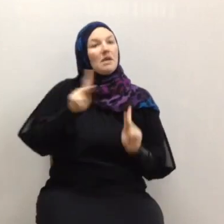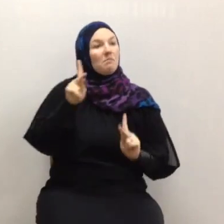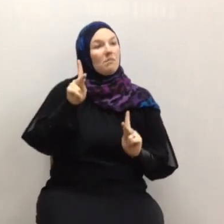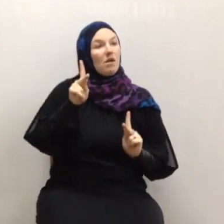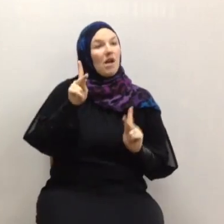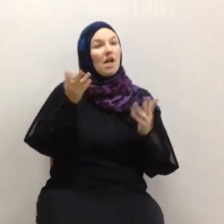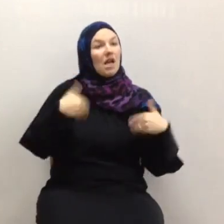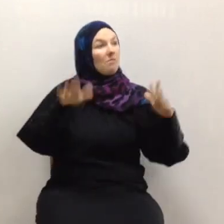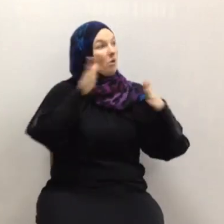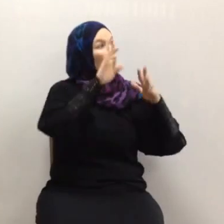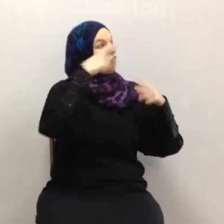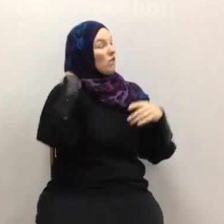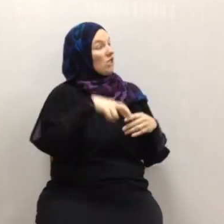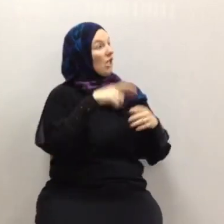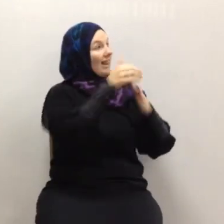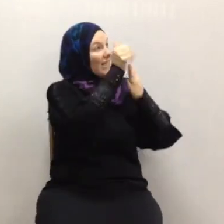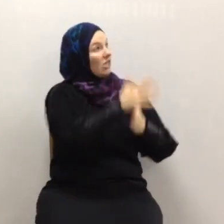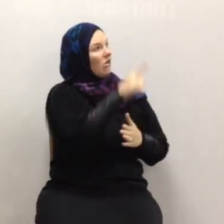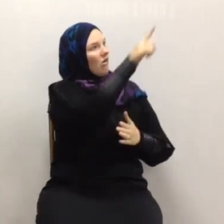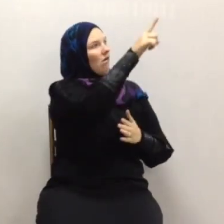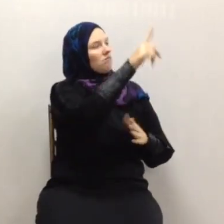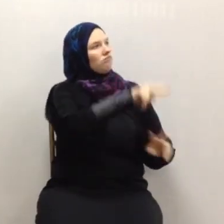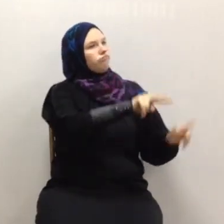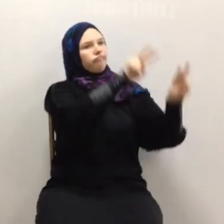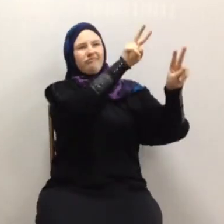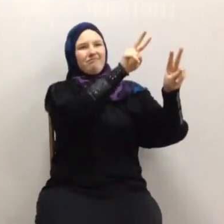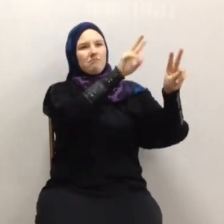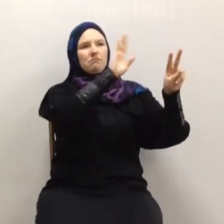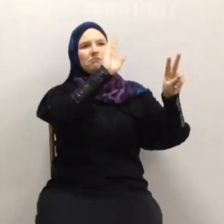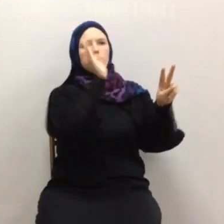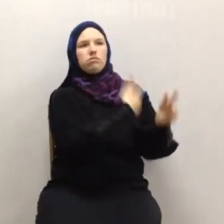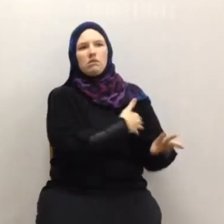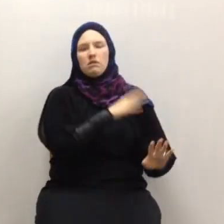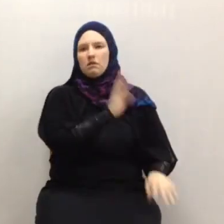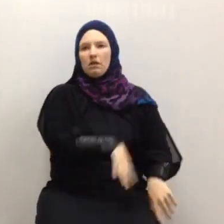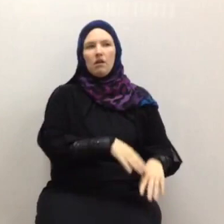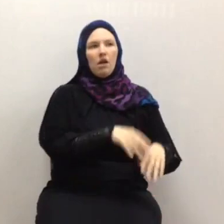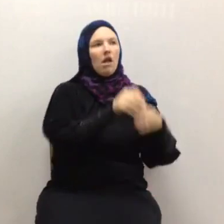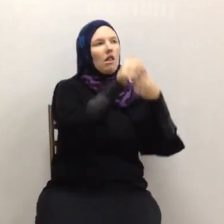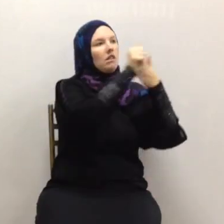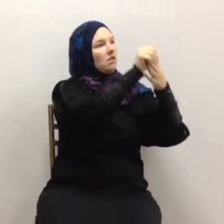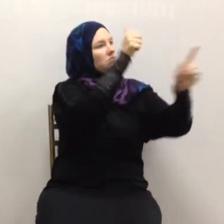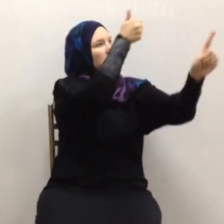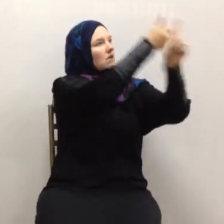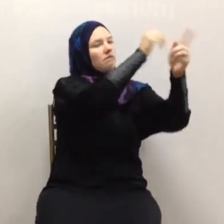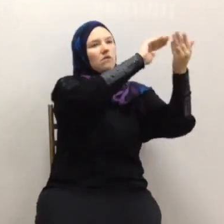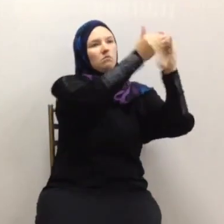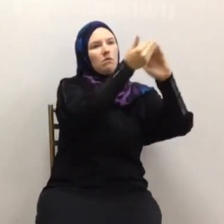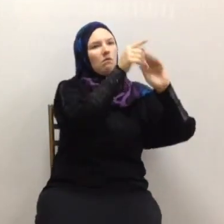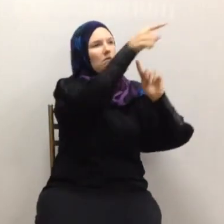are leading themselves and their communities in the wrong direction.